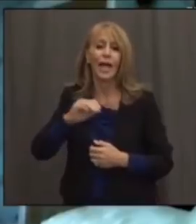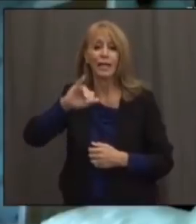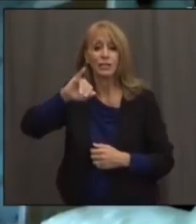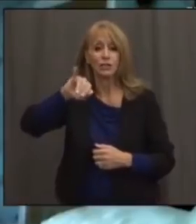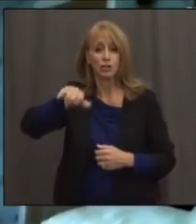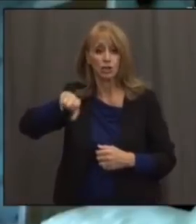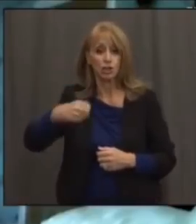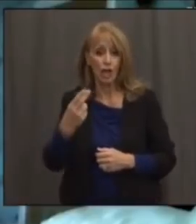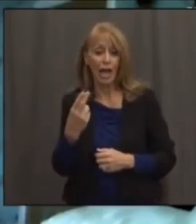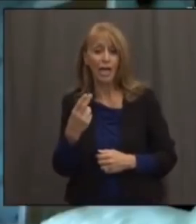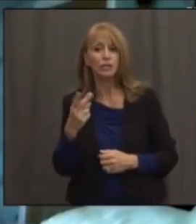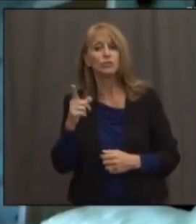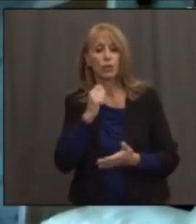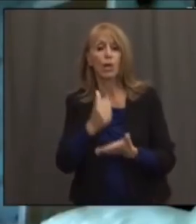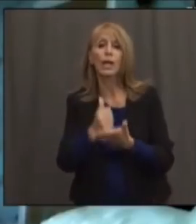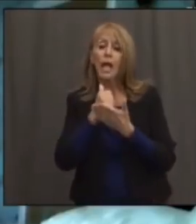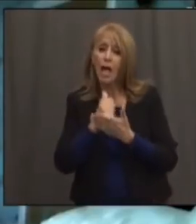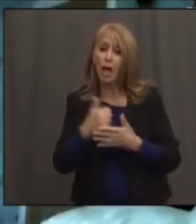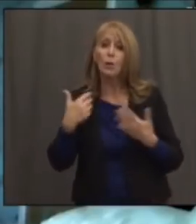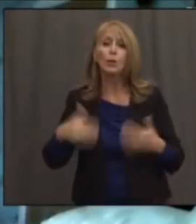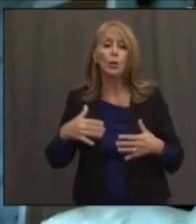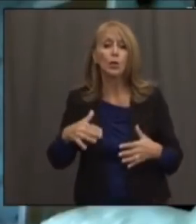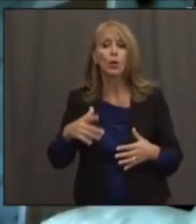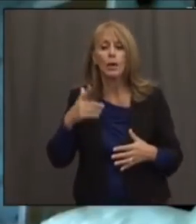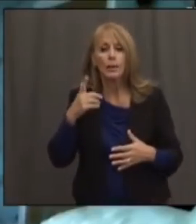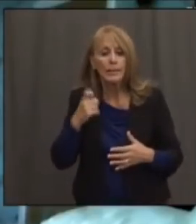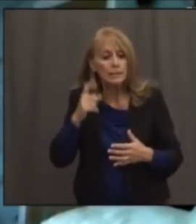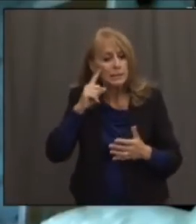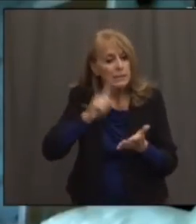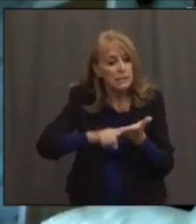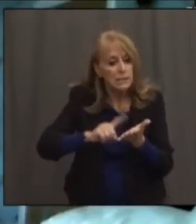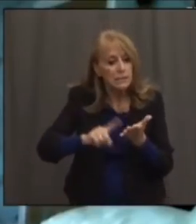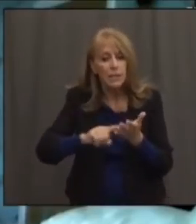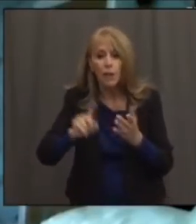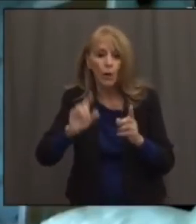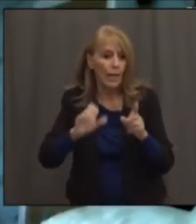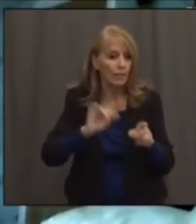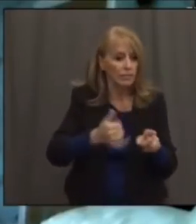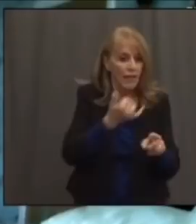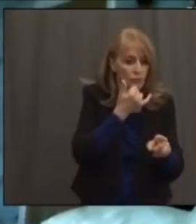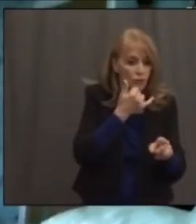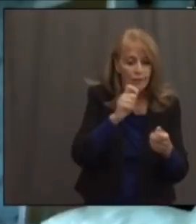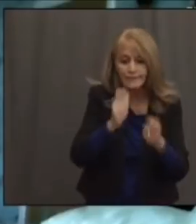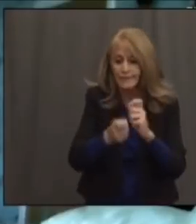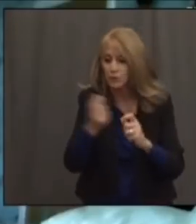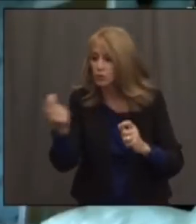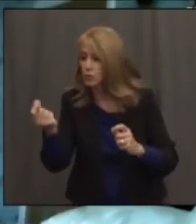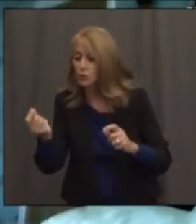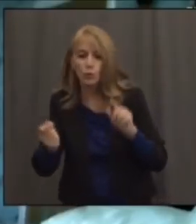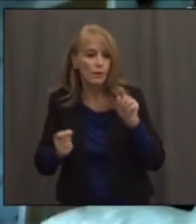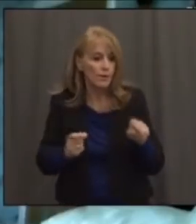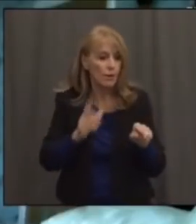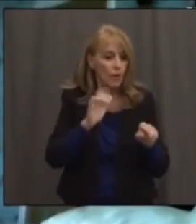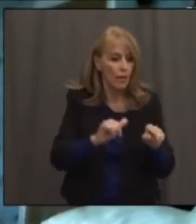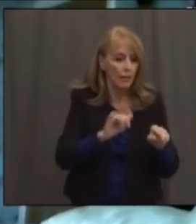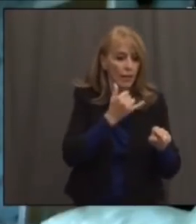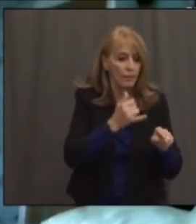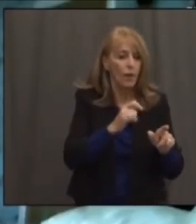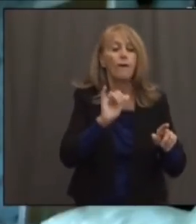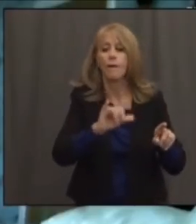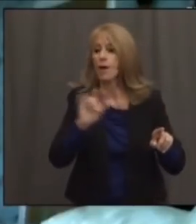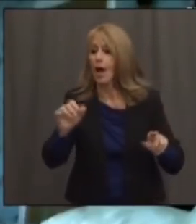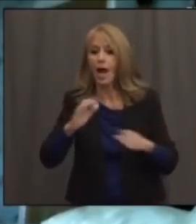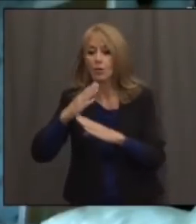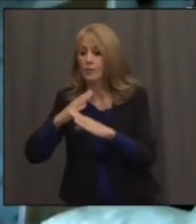process. Josh and Deidre, kind of hand-wringing and lessons learned in May and in June. To